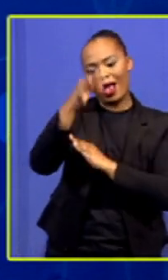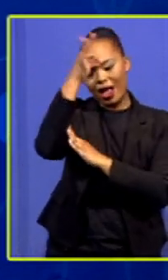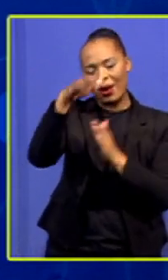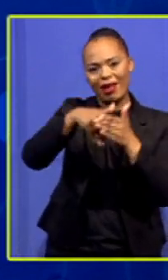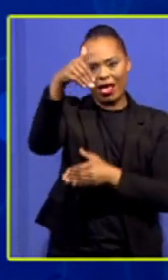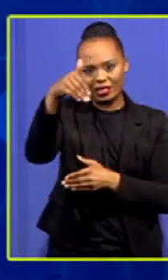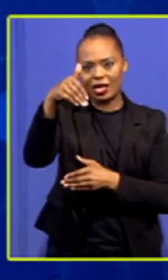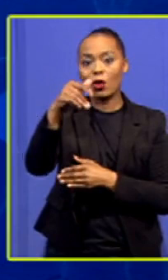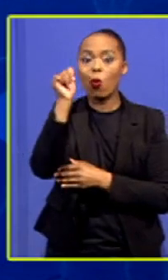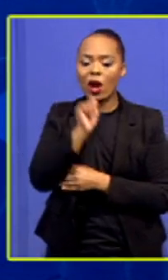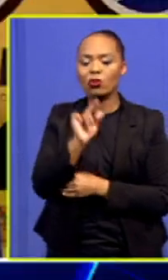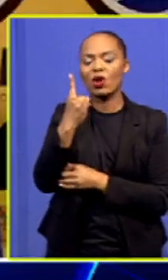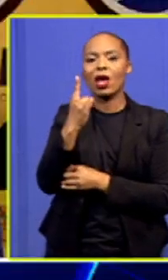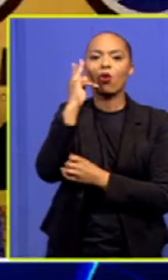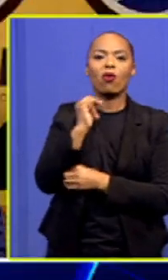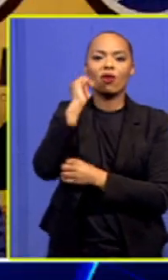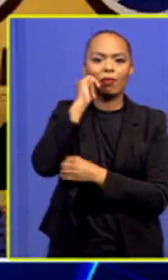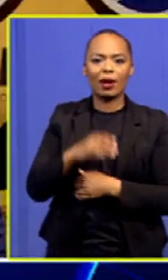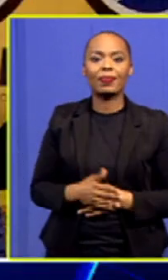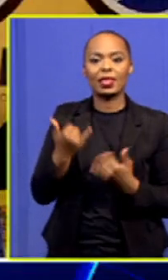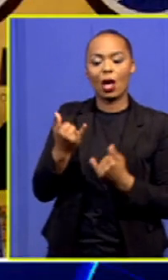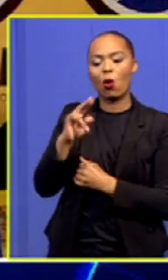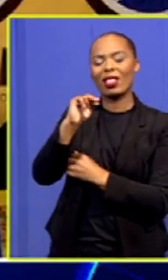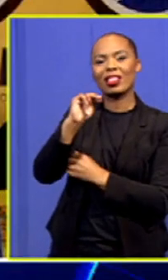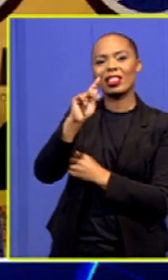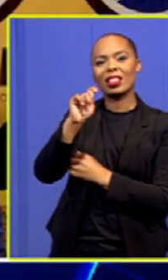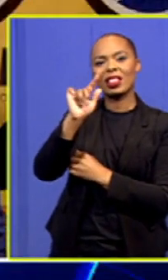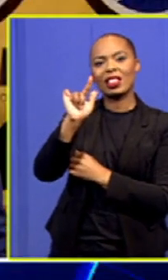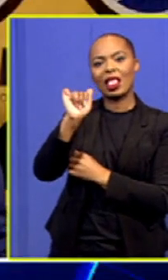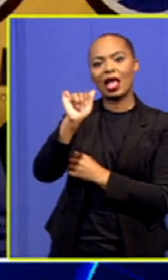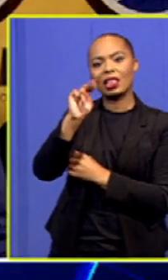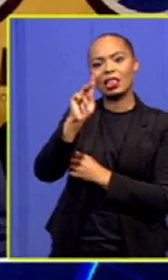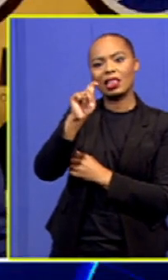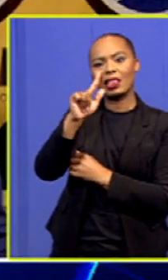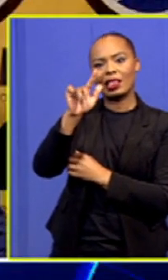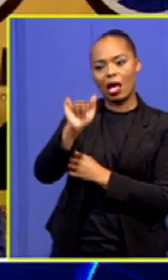there. Ntlantla, good morning. Welcome to the show. What's currently happening?